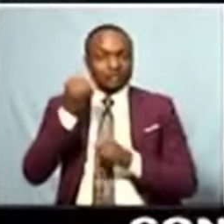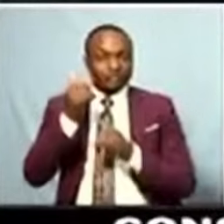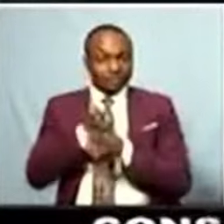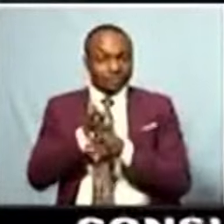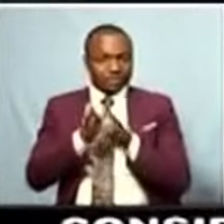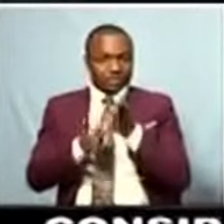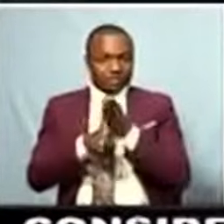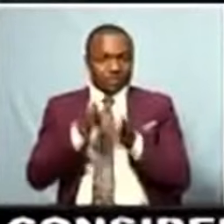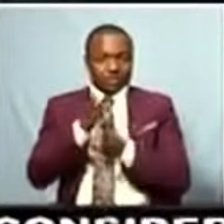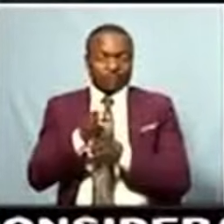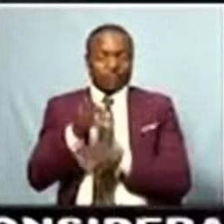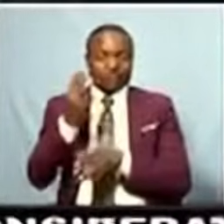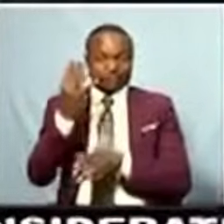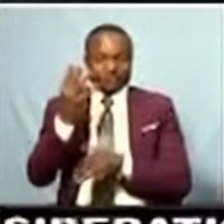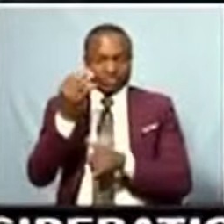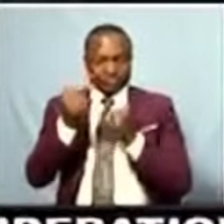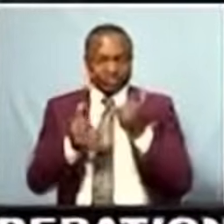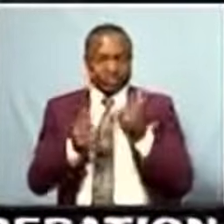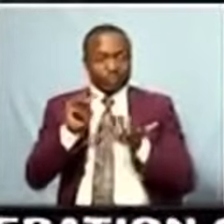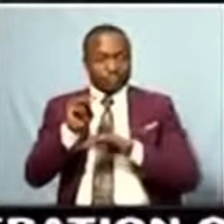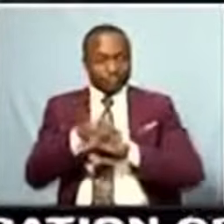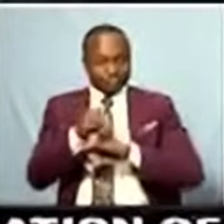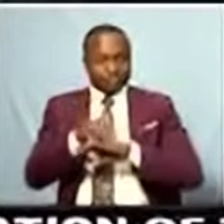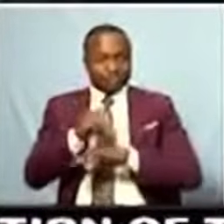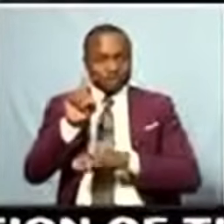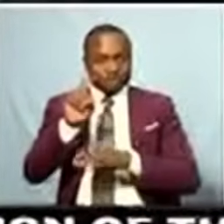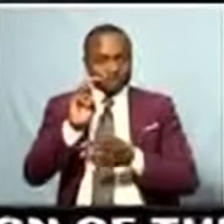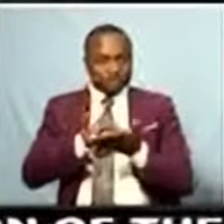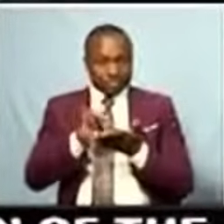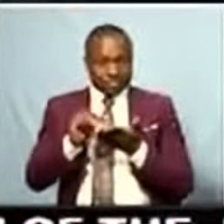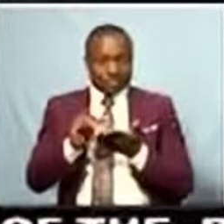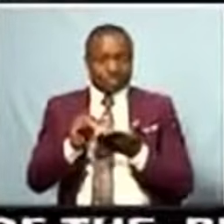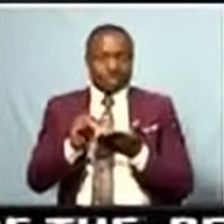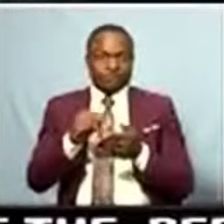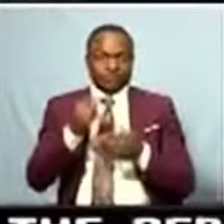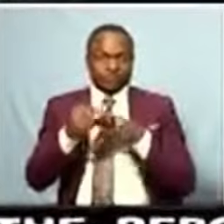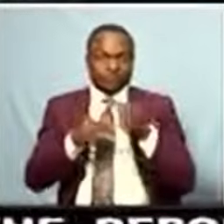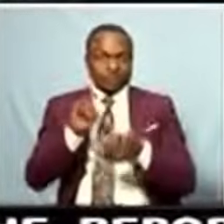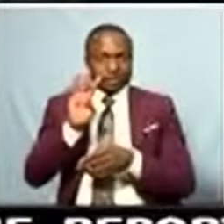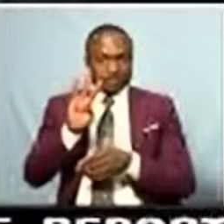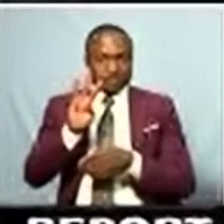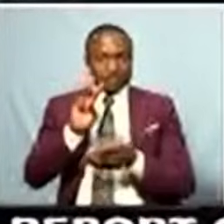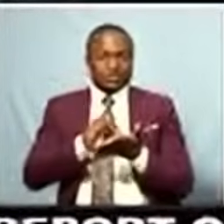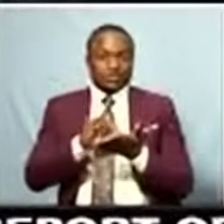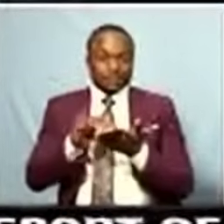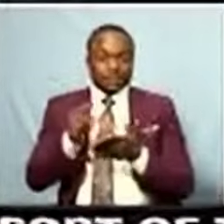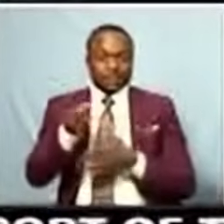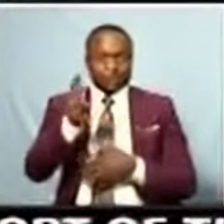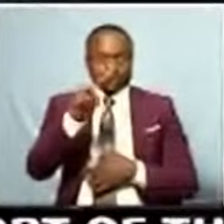remaining. So from the arithmetics, if he's saying 1 is $1 million, which means 4 is $4 million.